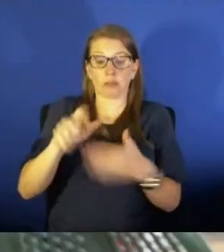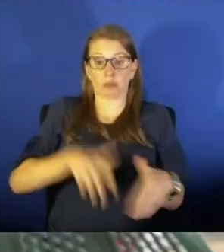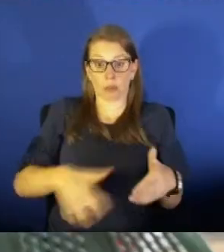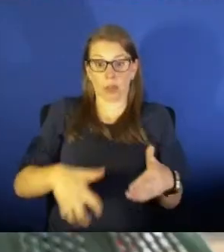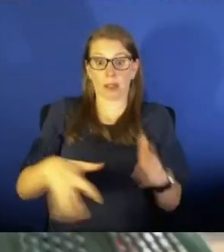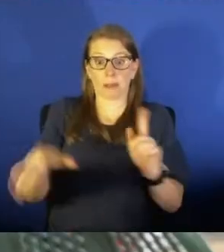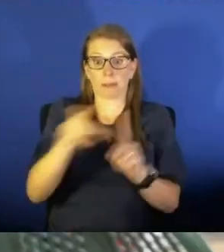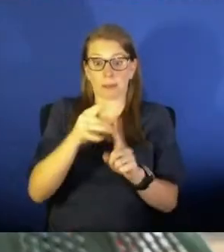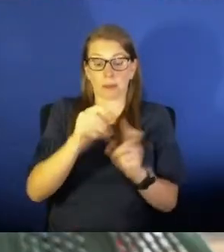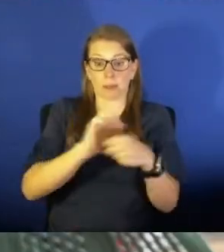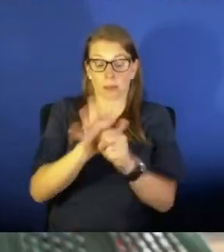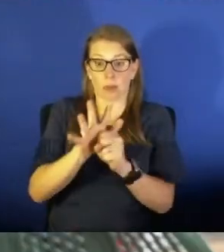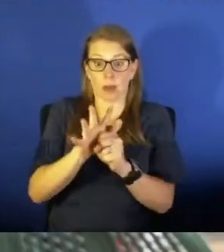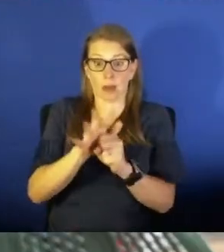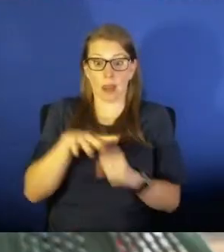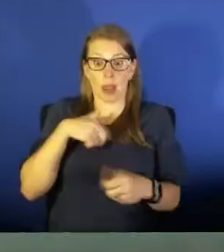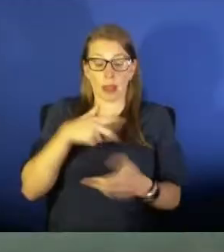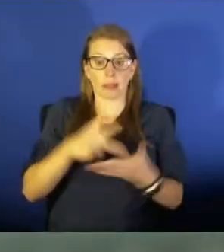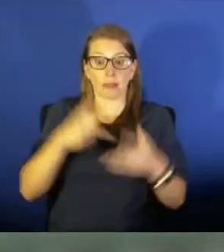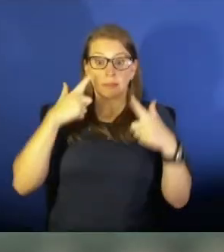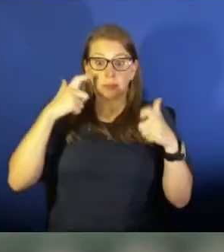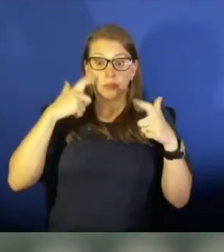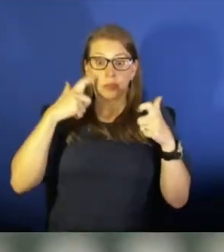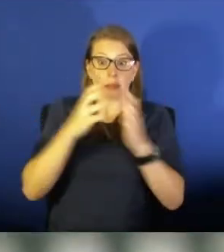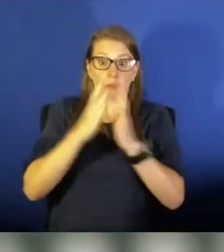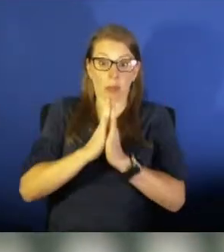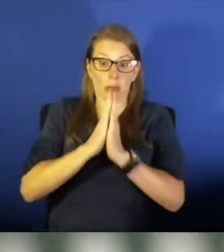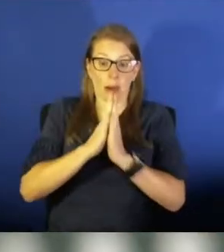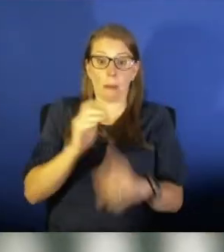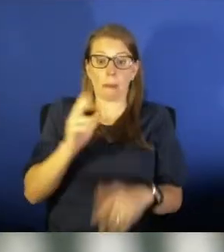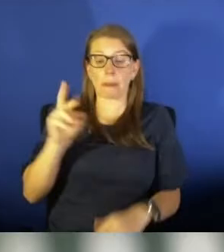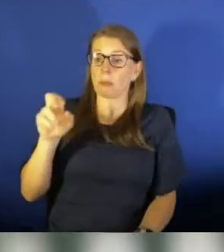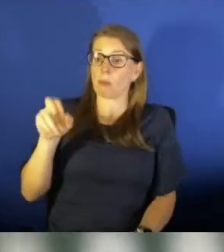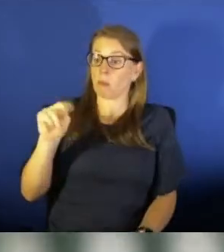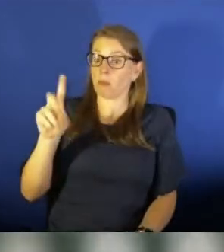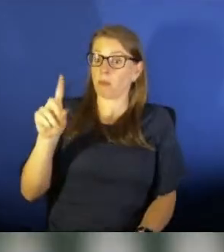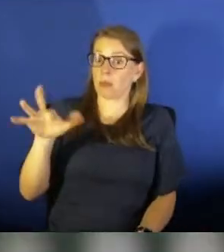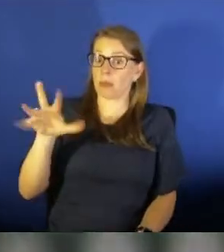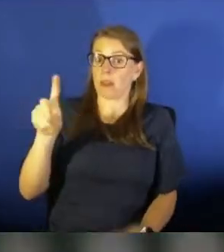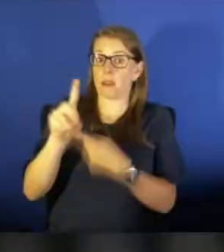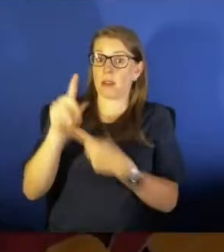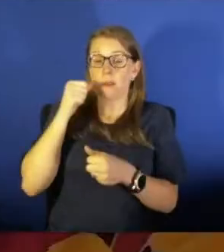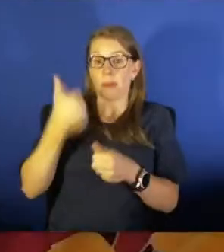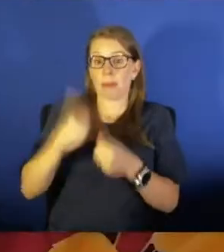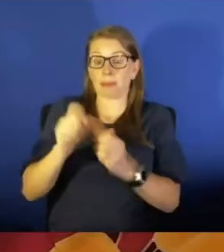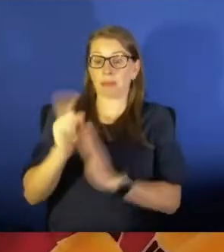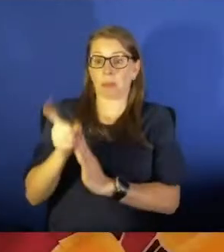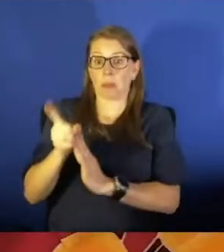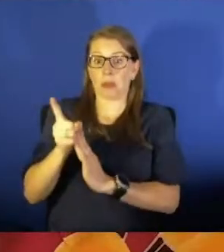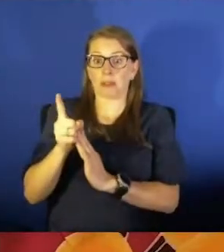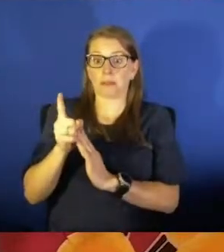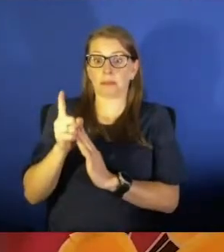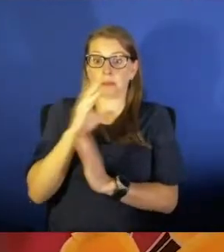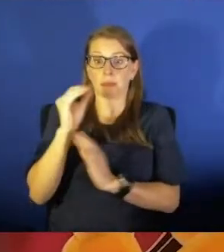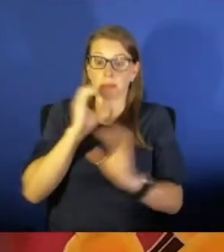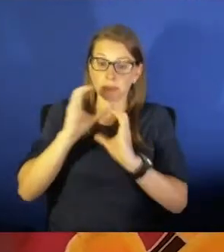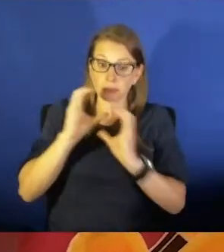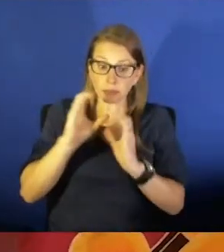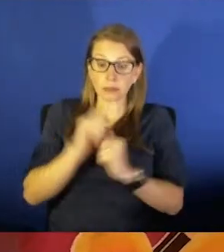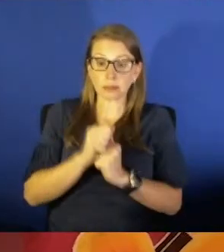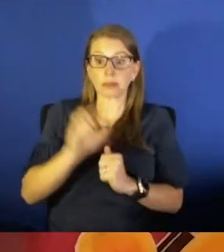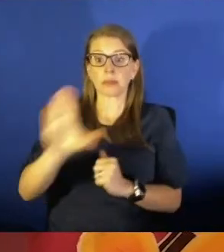And I was just crying the whole time, praying. Ron David remembers the moments and conversations as his